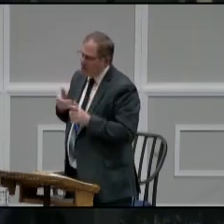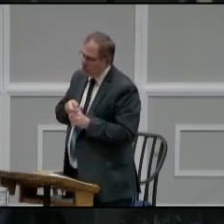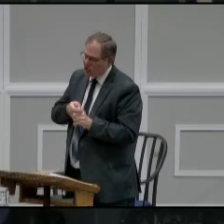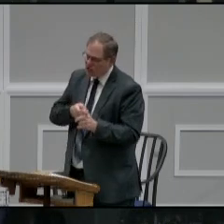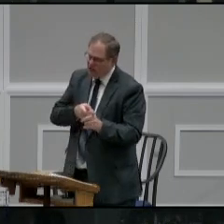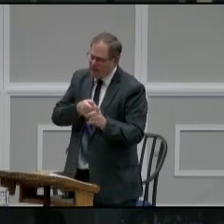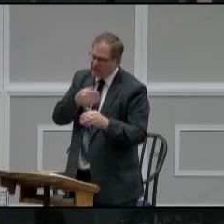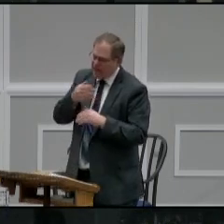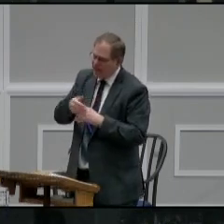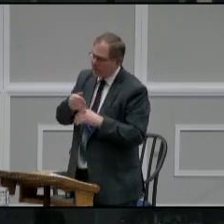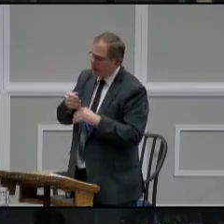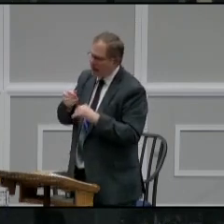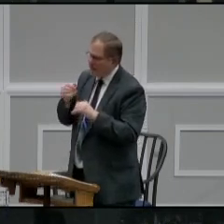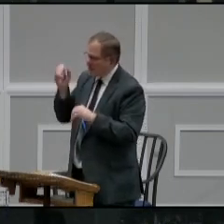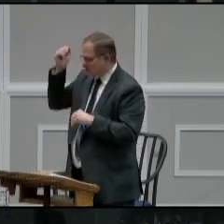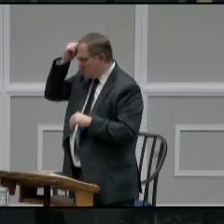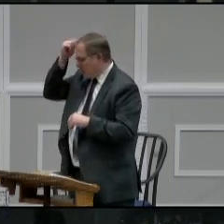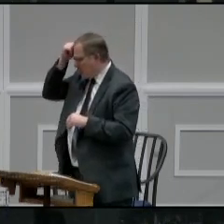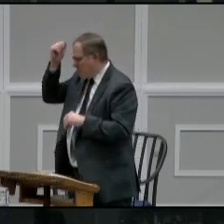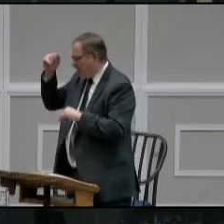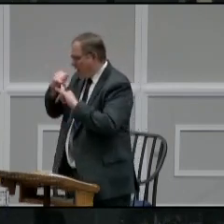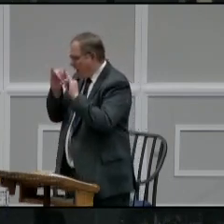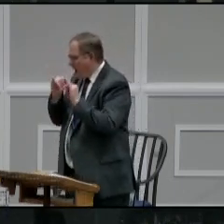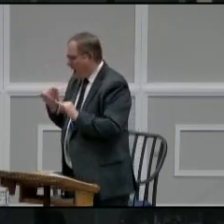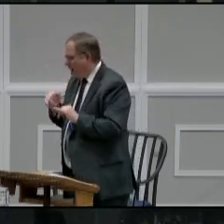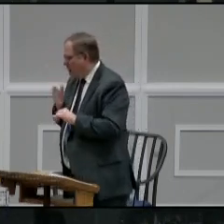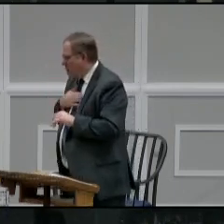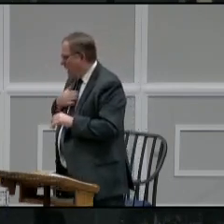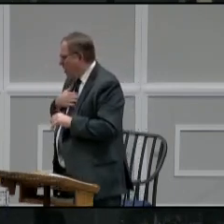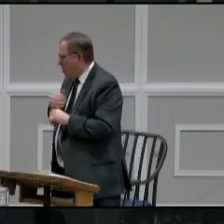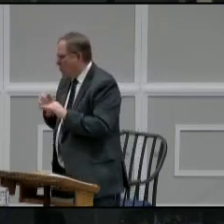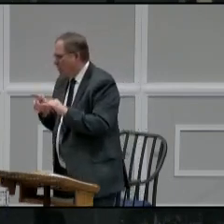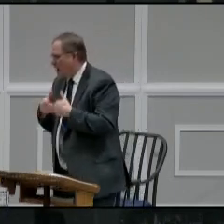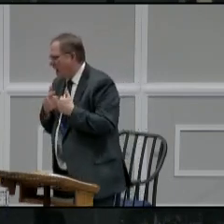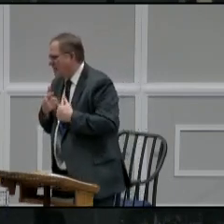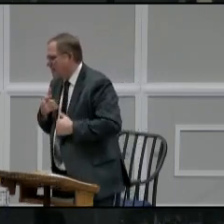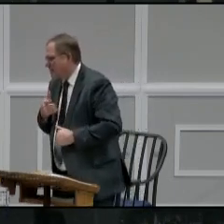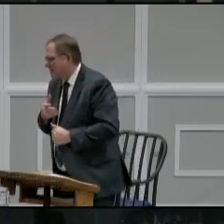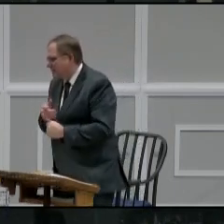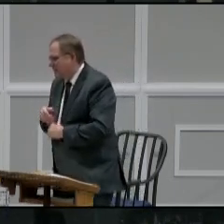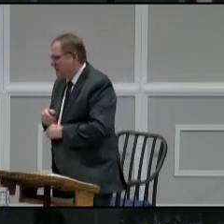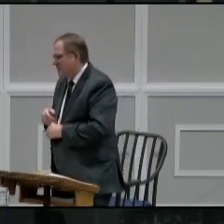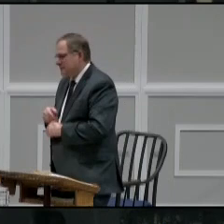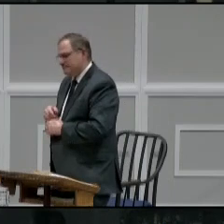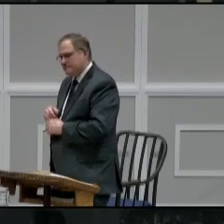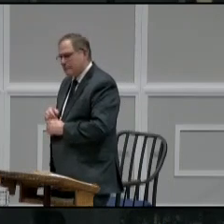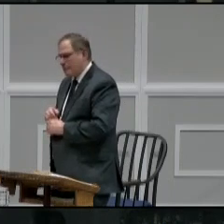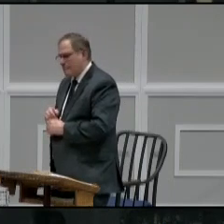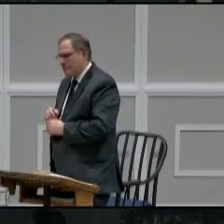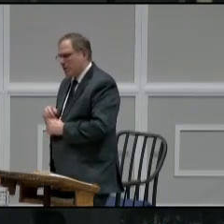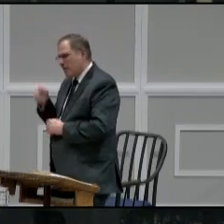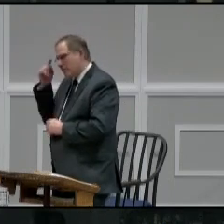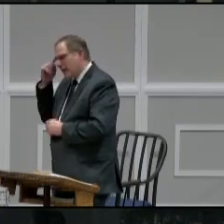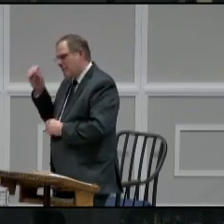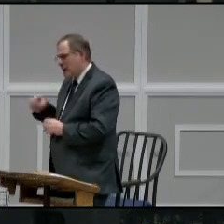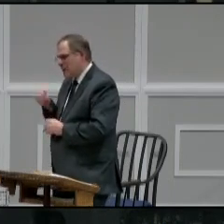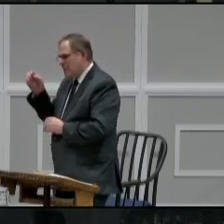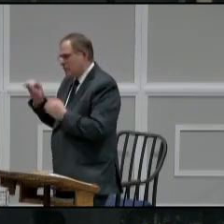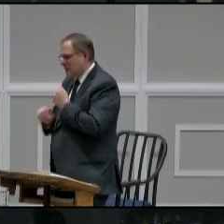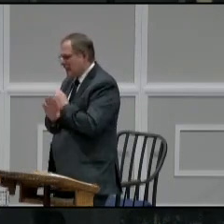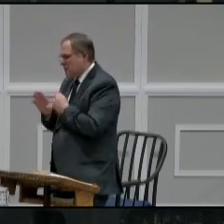Oh, the protection of God, man, oh, we need it. We're out here on the road. The protection of God is, we're very keenly aware of it.